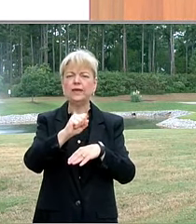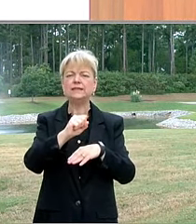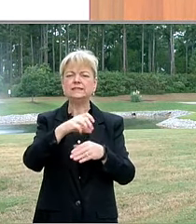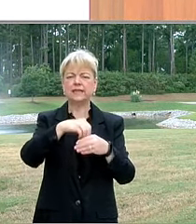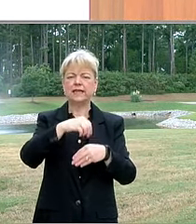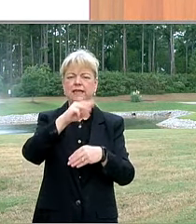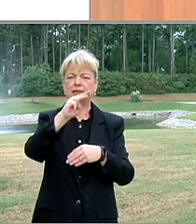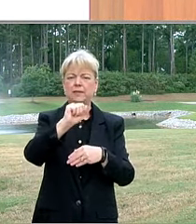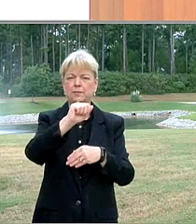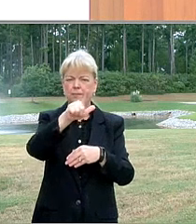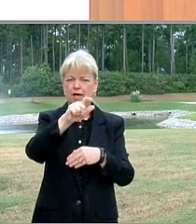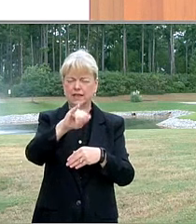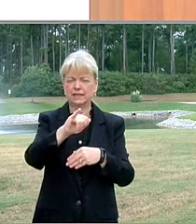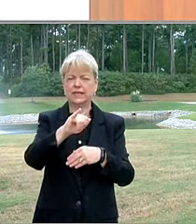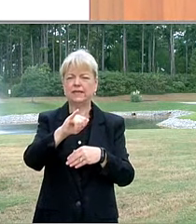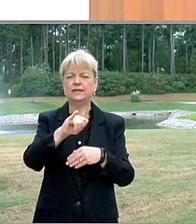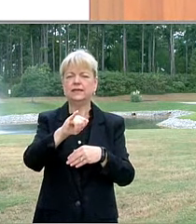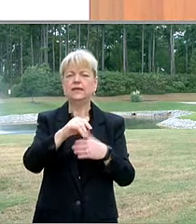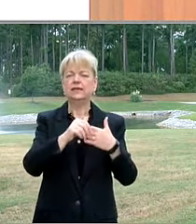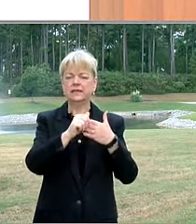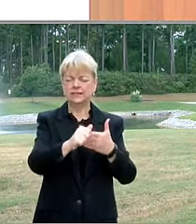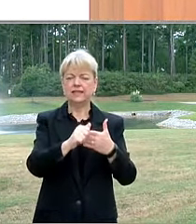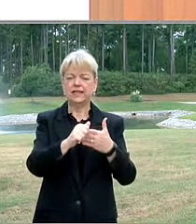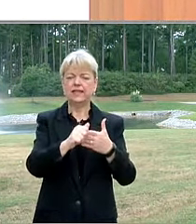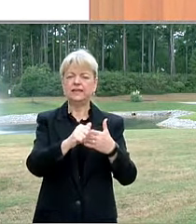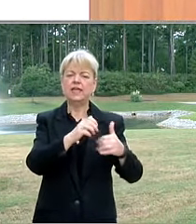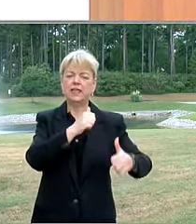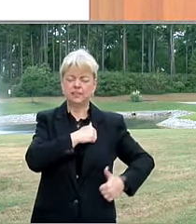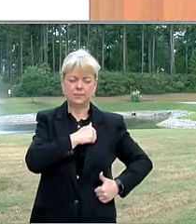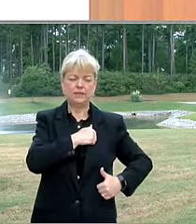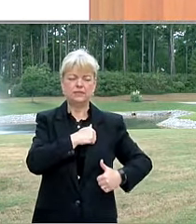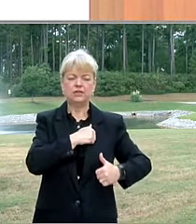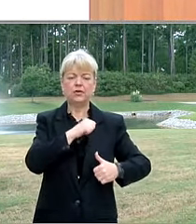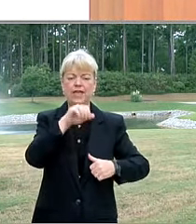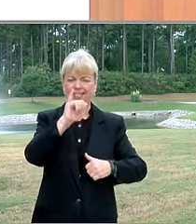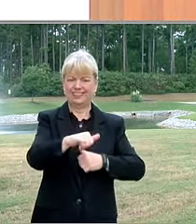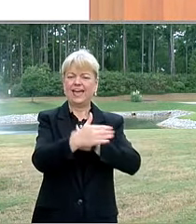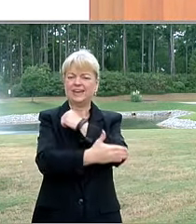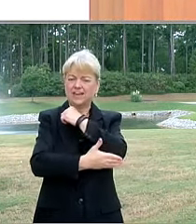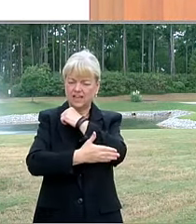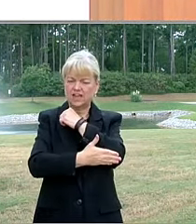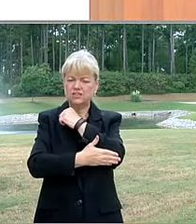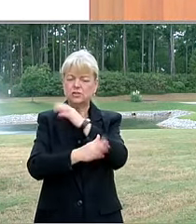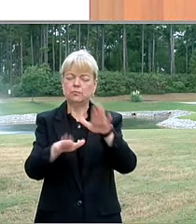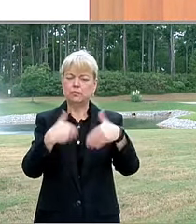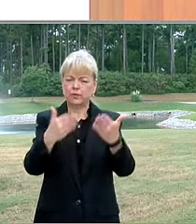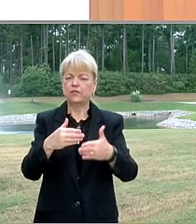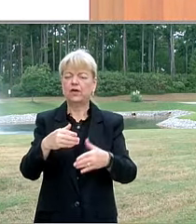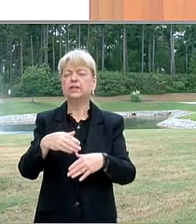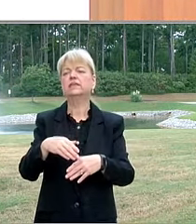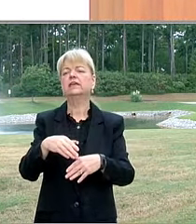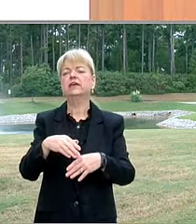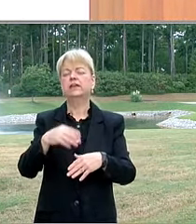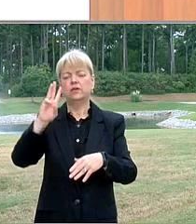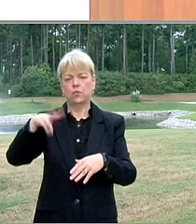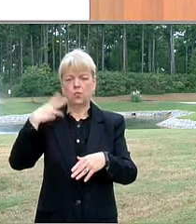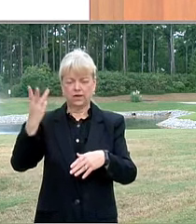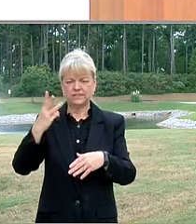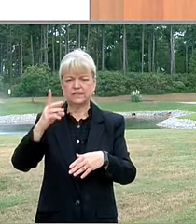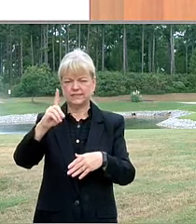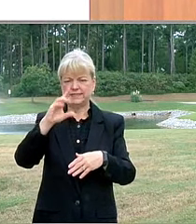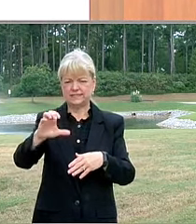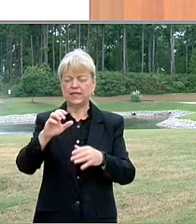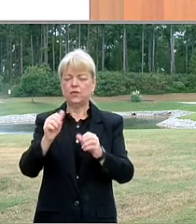serving as the commander of our military observers group in that country. He provided Washington and our combatant commanders with